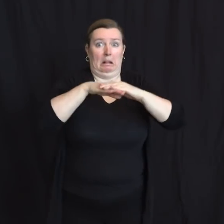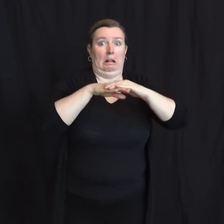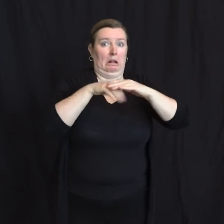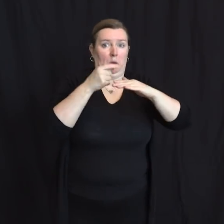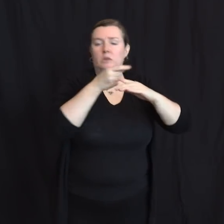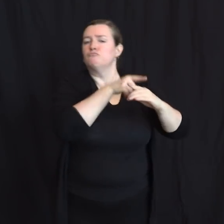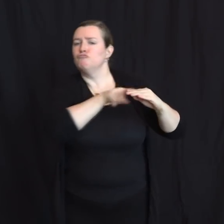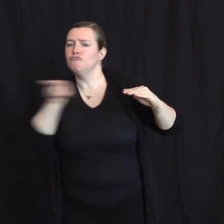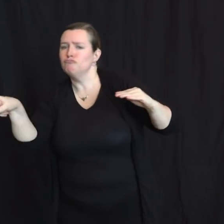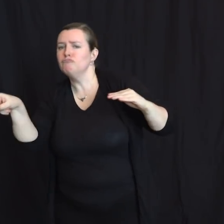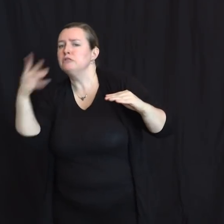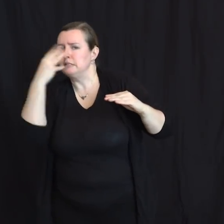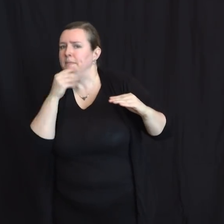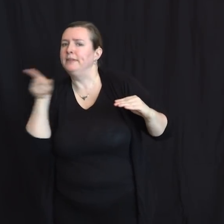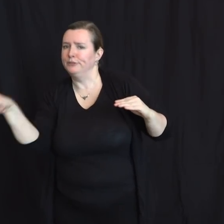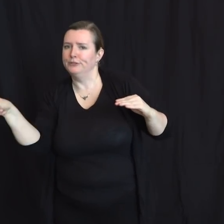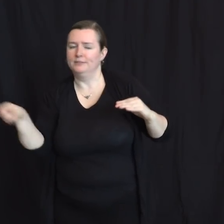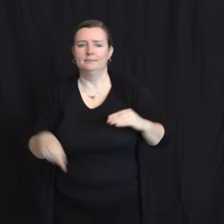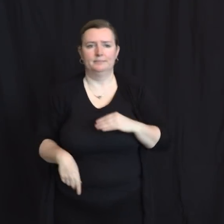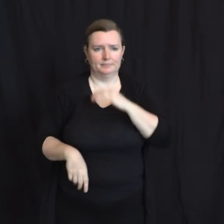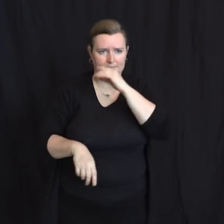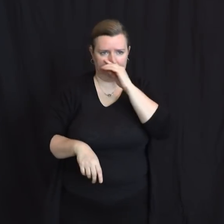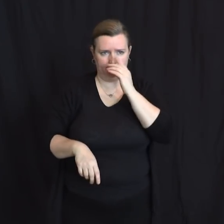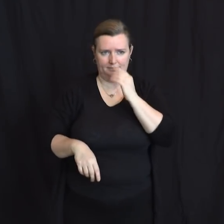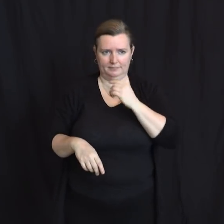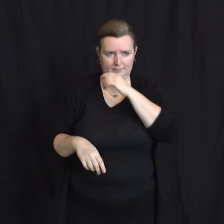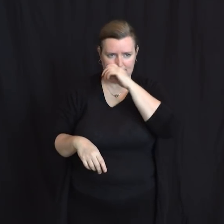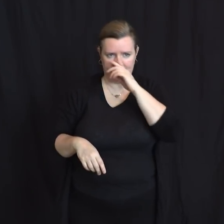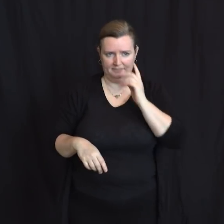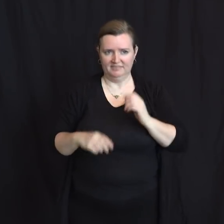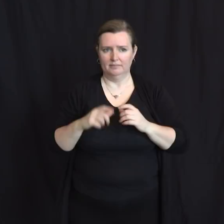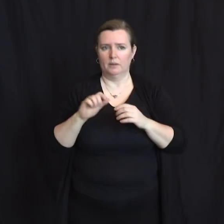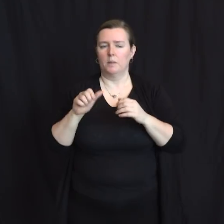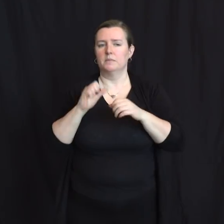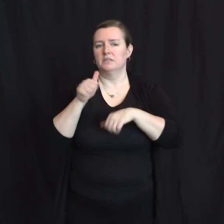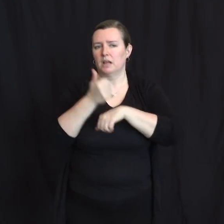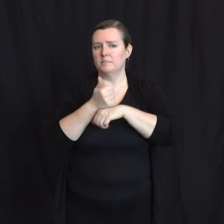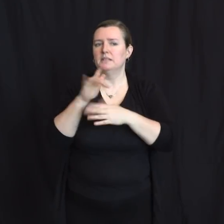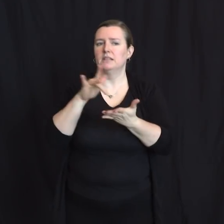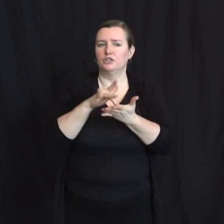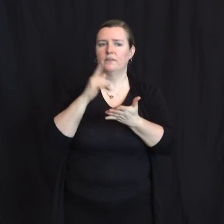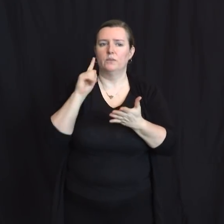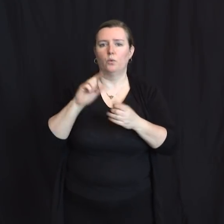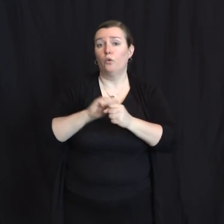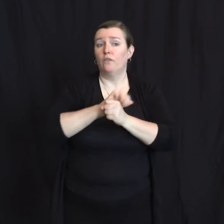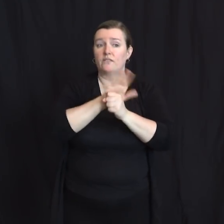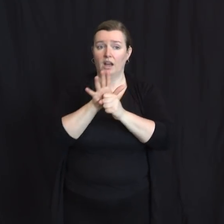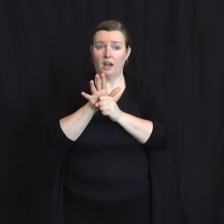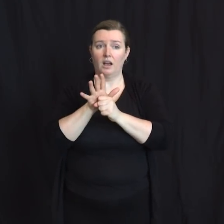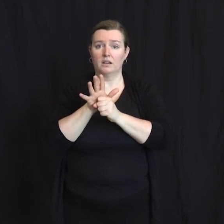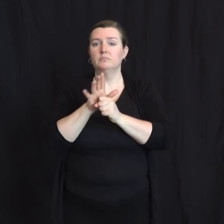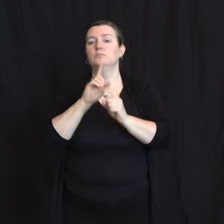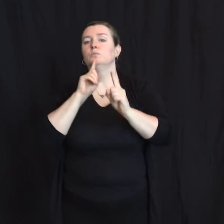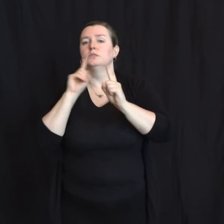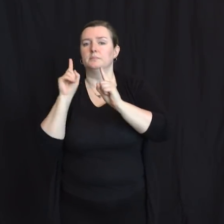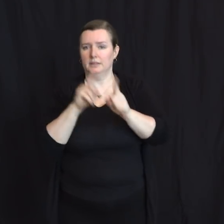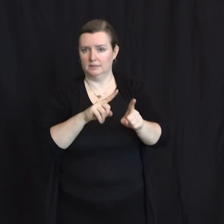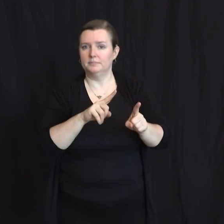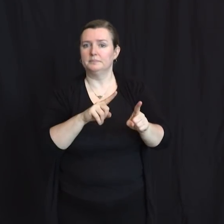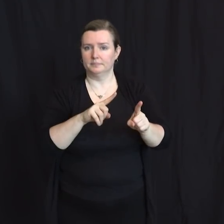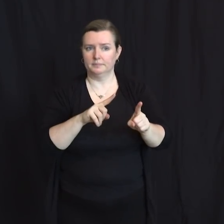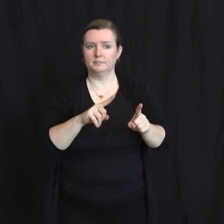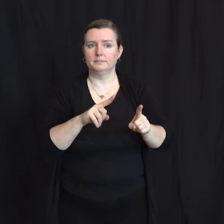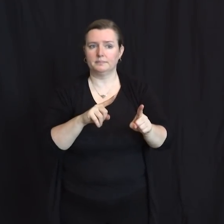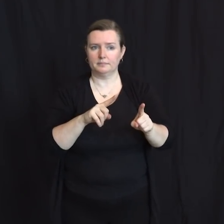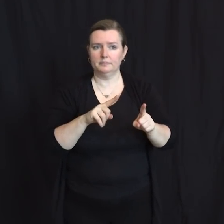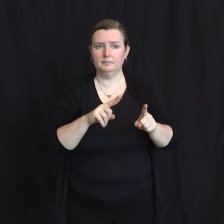view, we have developed a new center for COVID and pandemic response led by the person who developed the point of care test. We have a healthcare